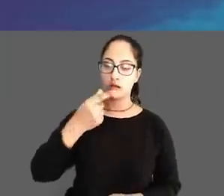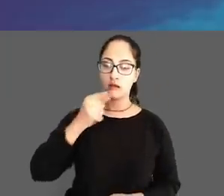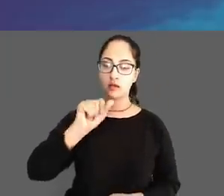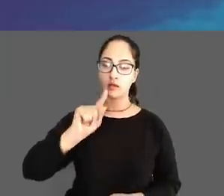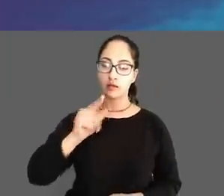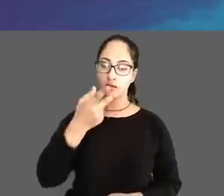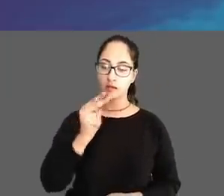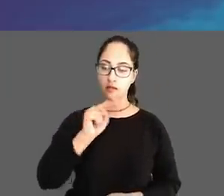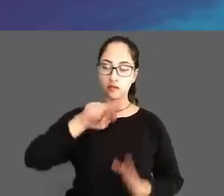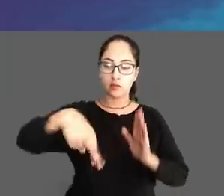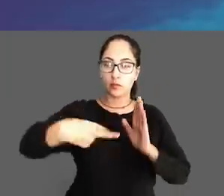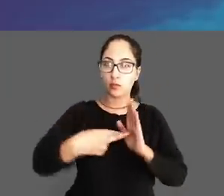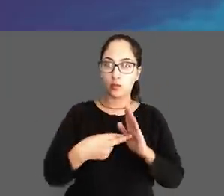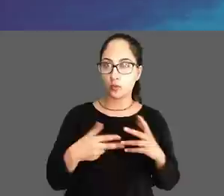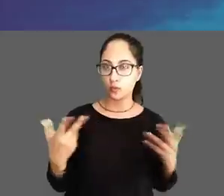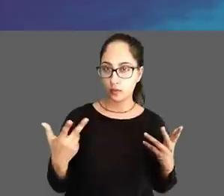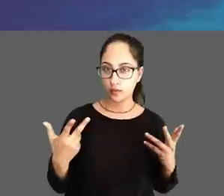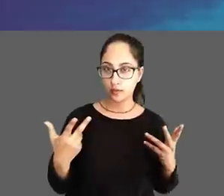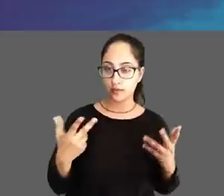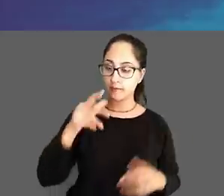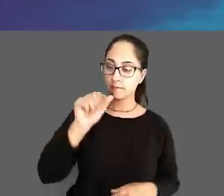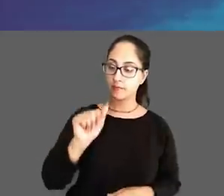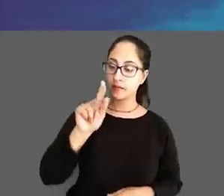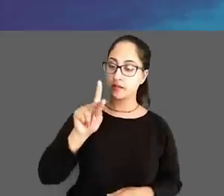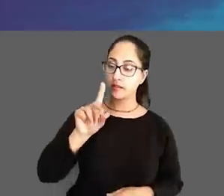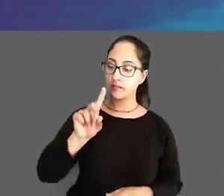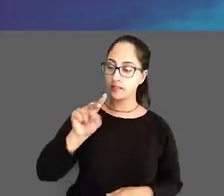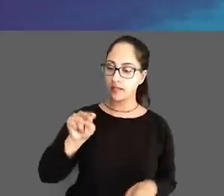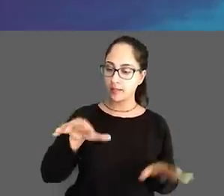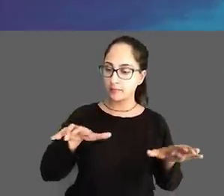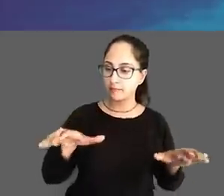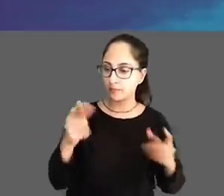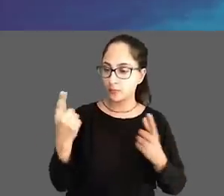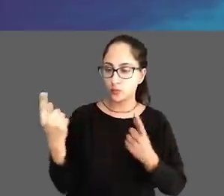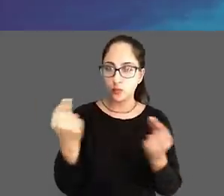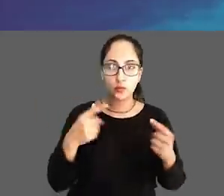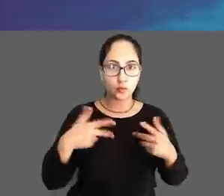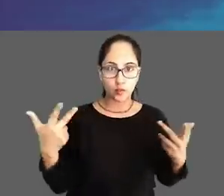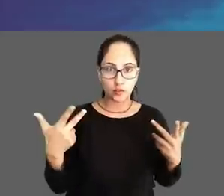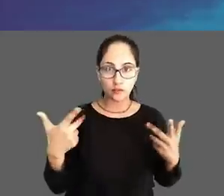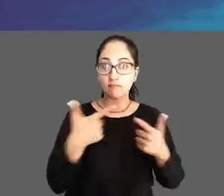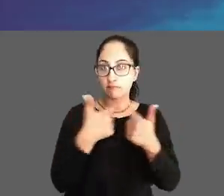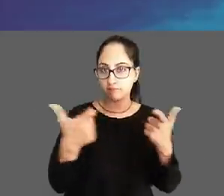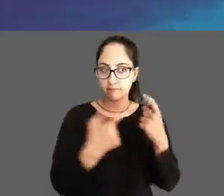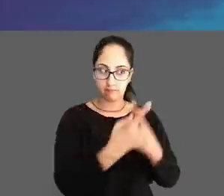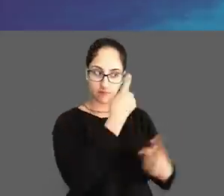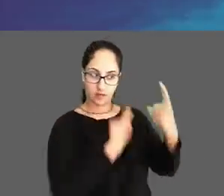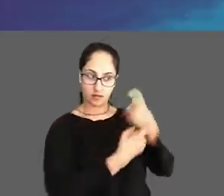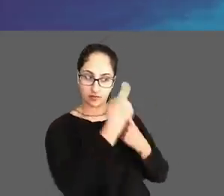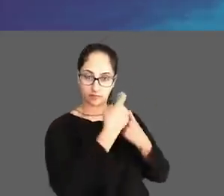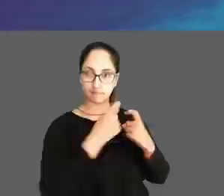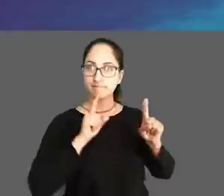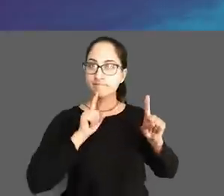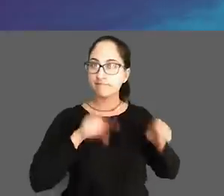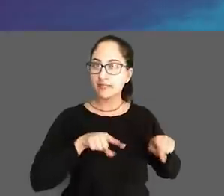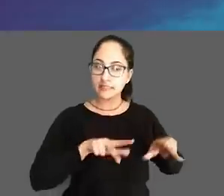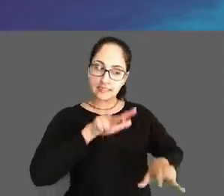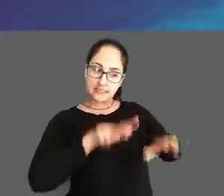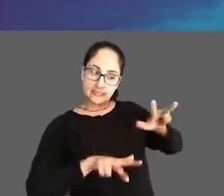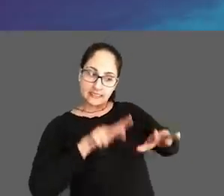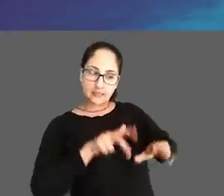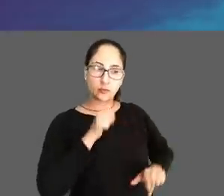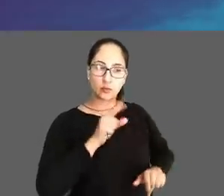such inquiries. So it's great to have you here to help us and think through and articulate responses to some of